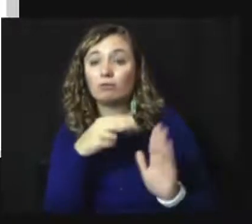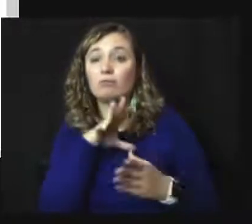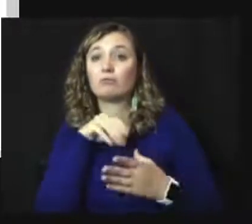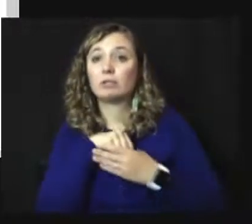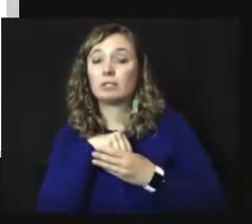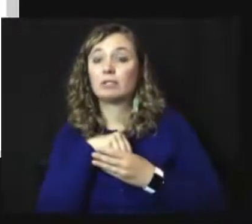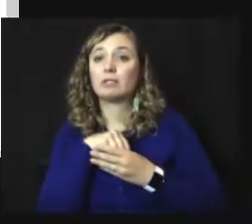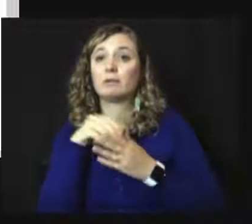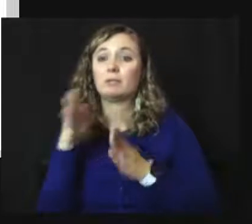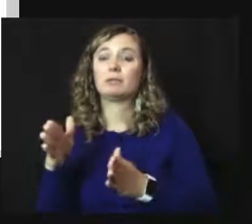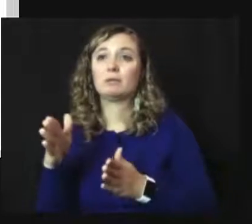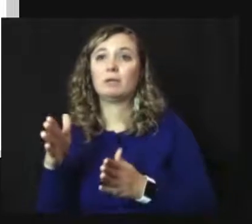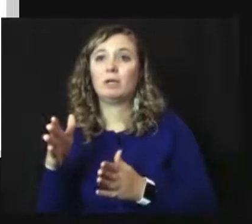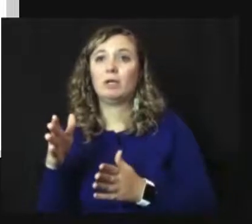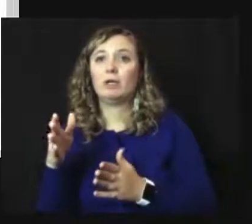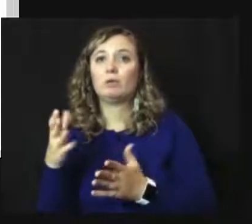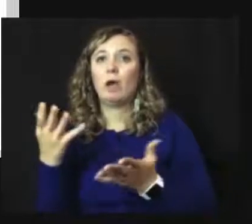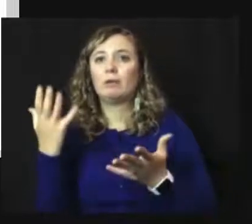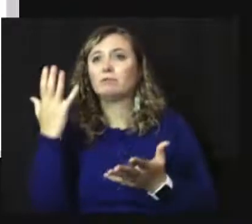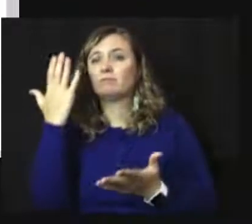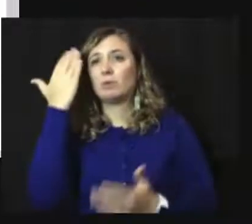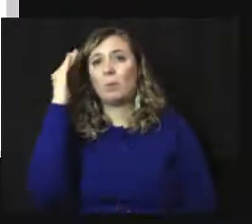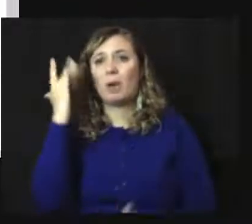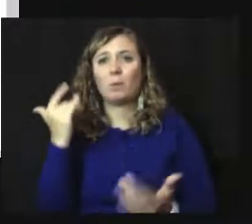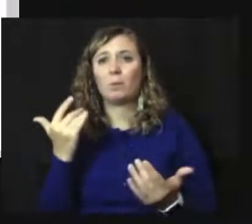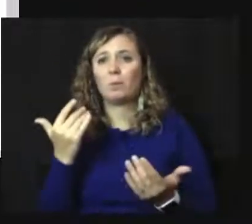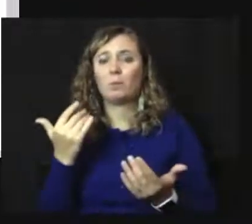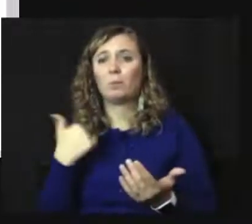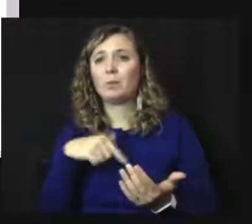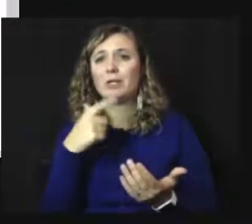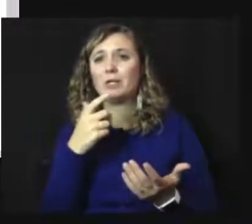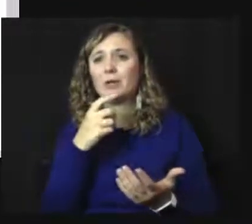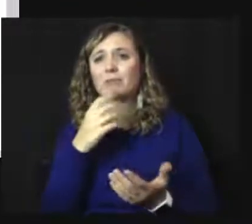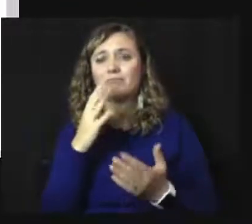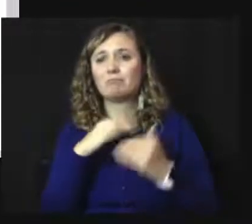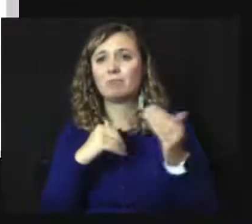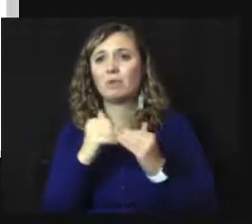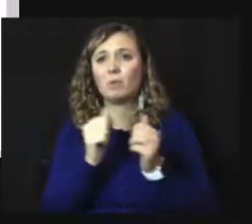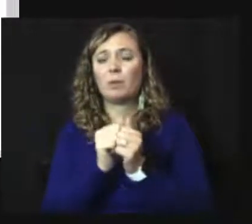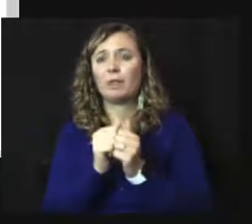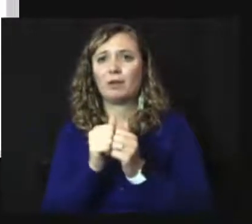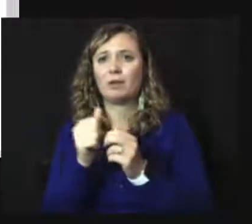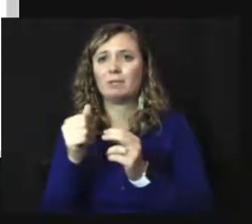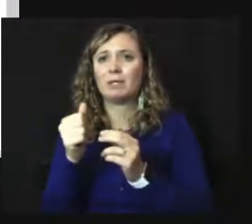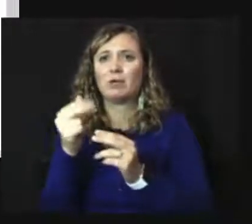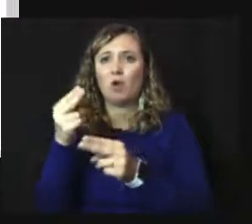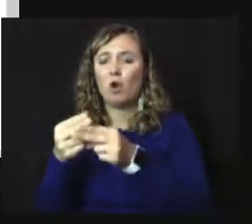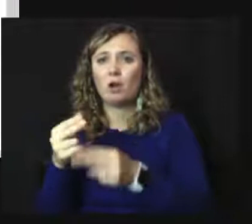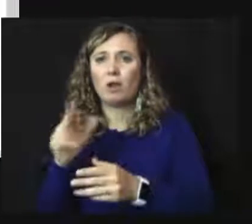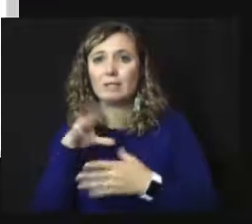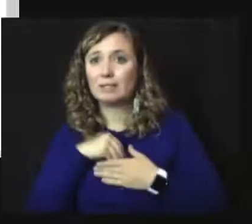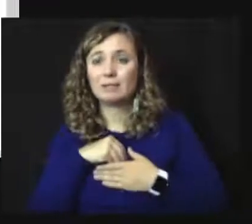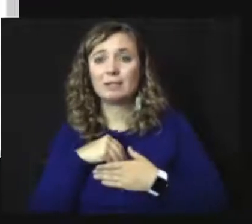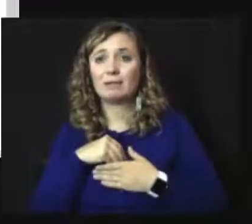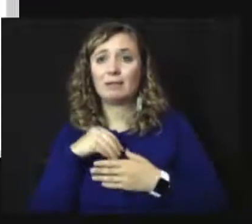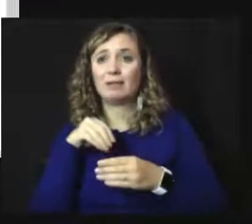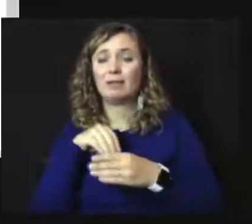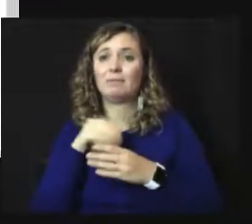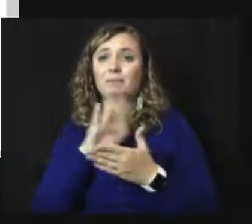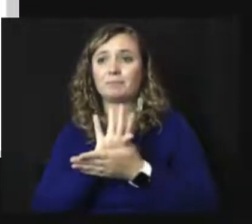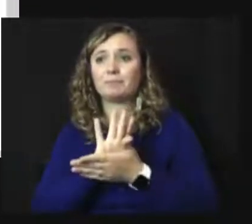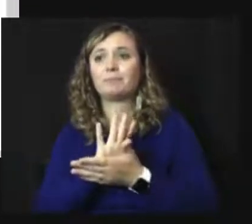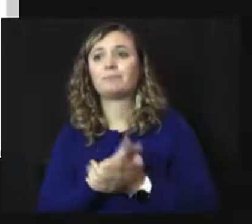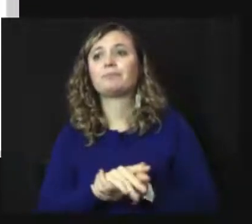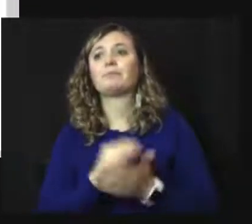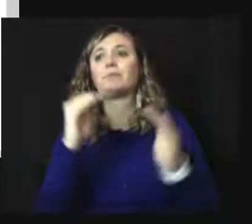autistic characters in films. Of course, a very familiar archetype is the train-loving cis white man.